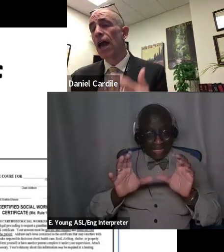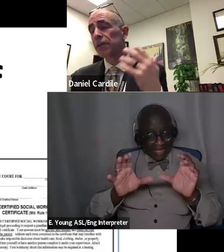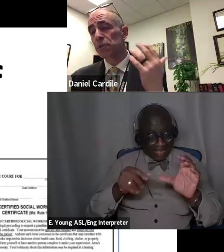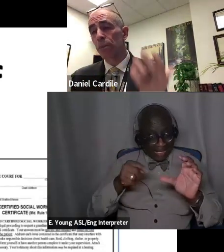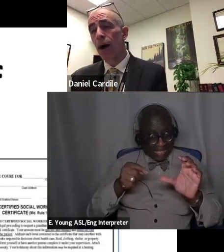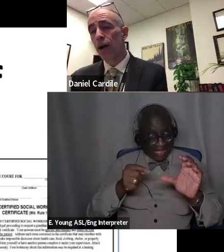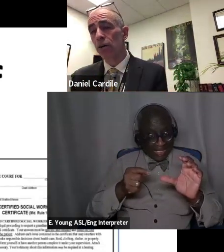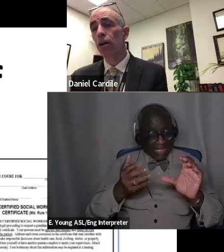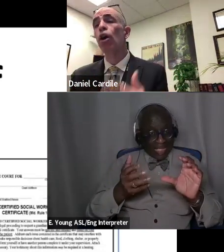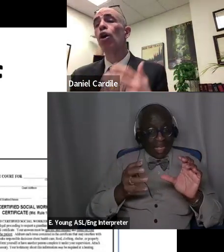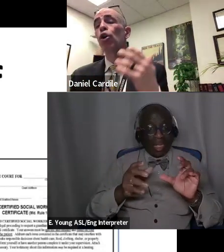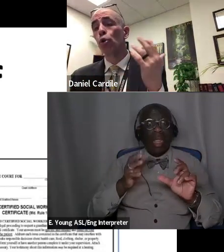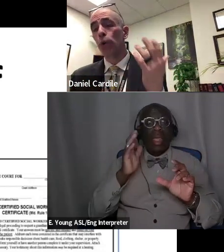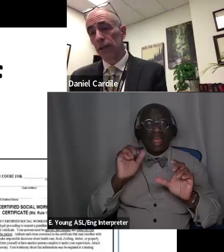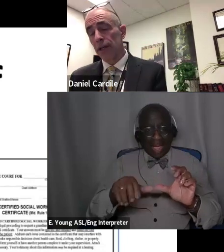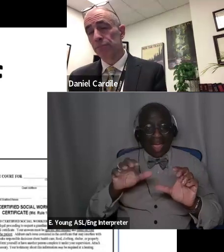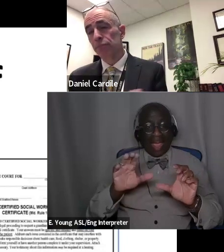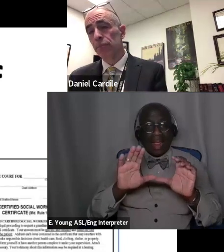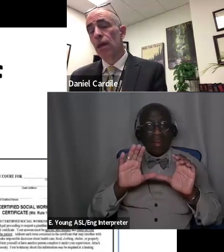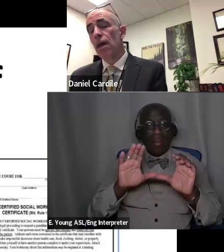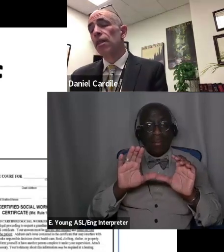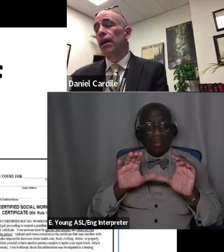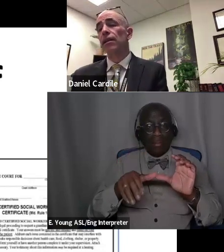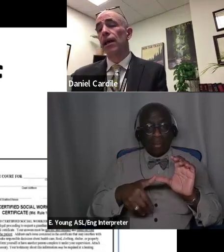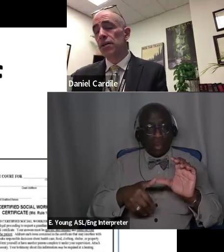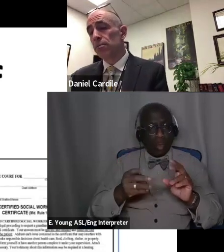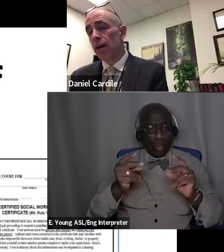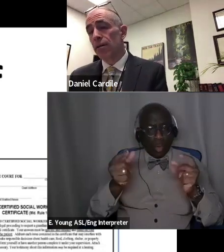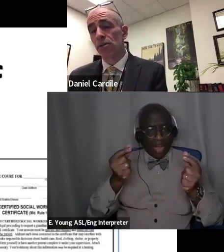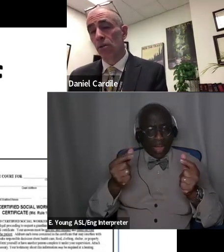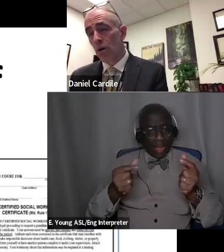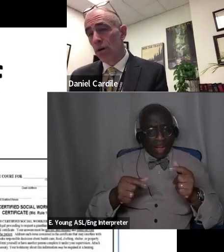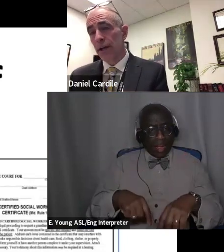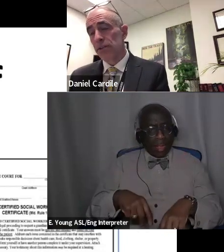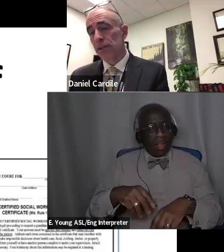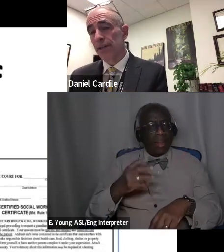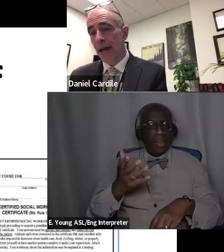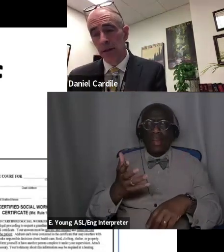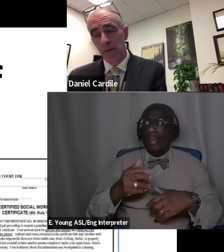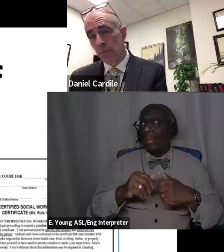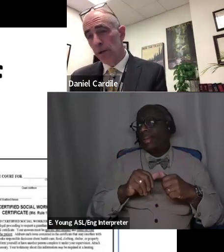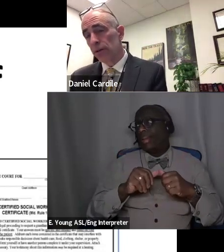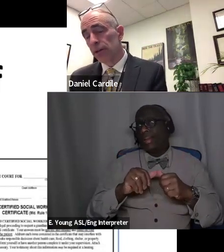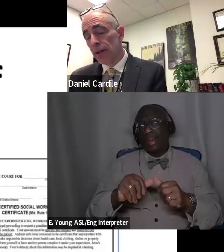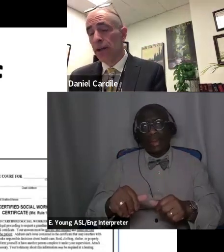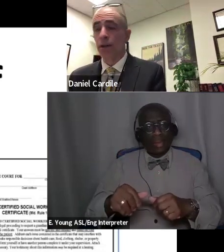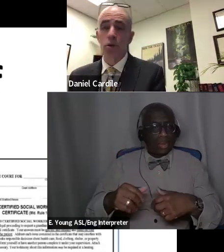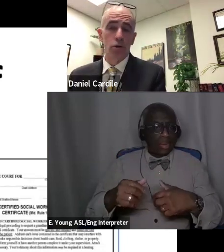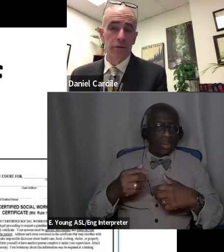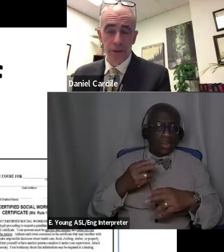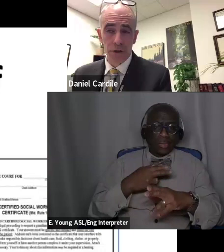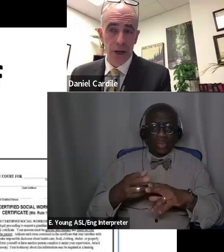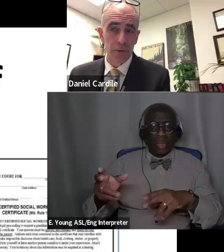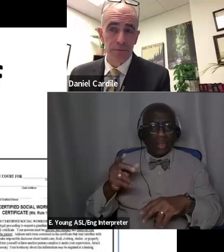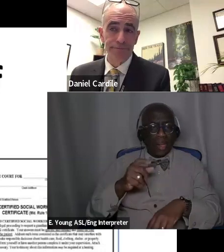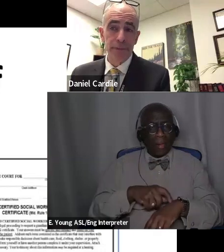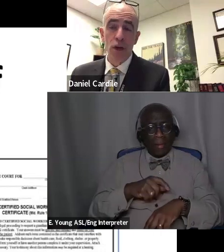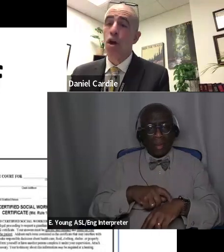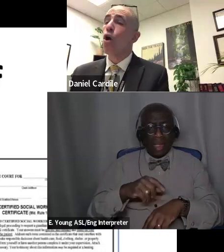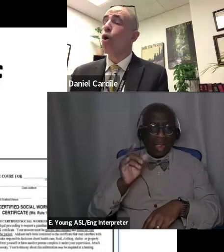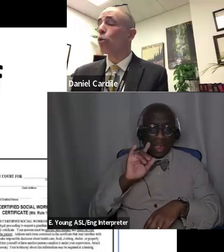certificates expire quickly. They last about as long as a gallon of milk in your